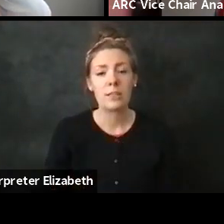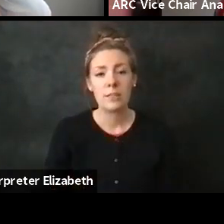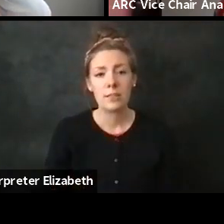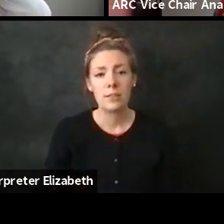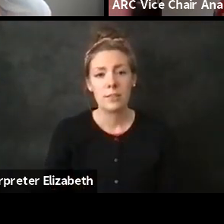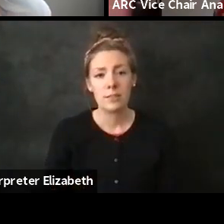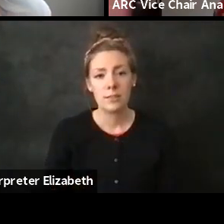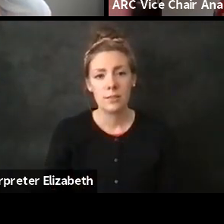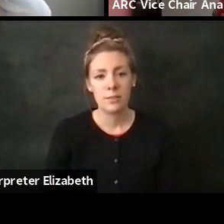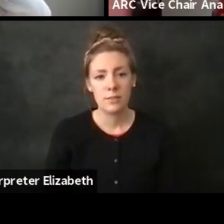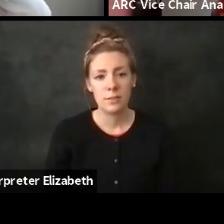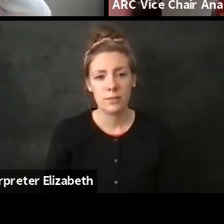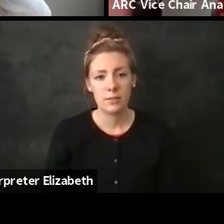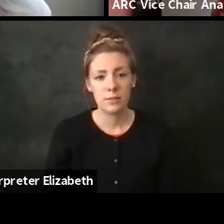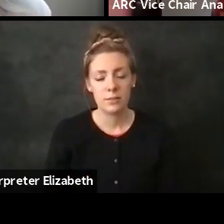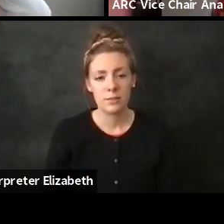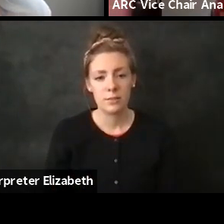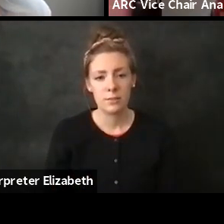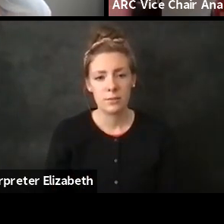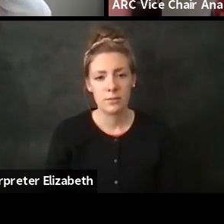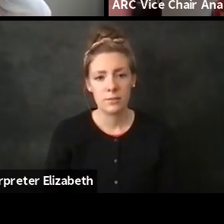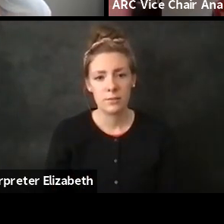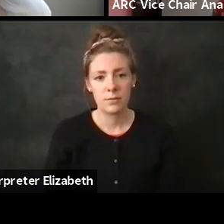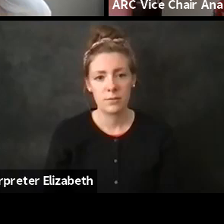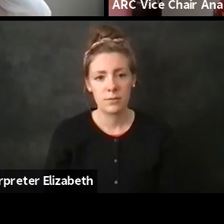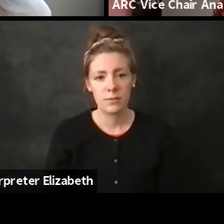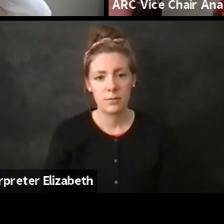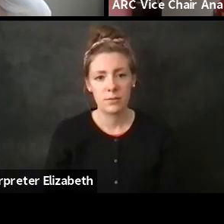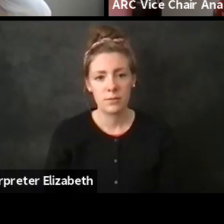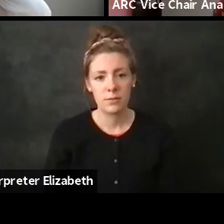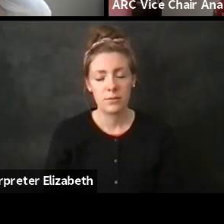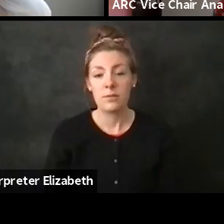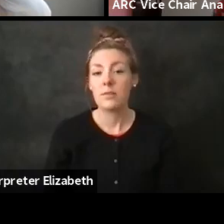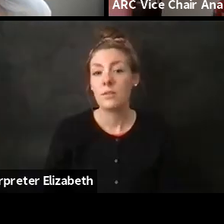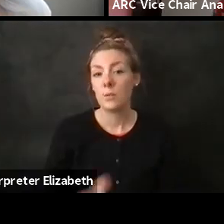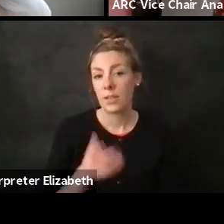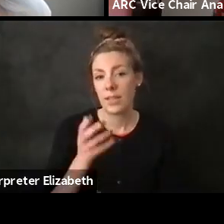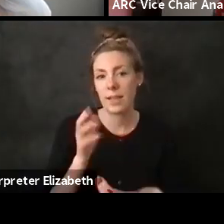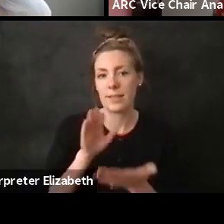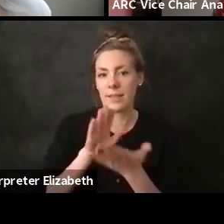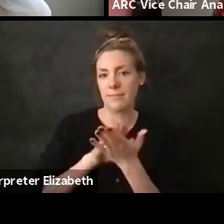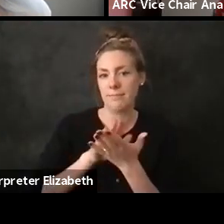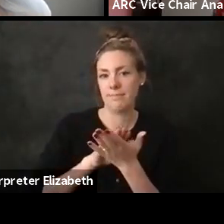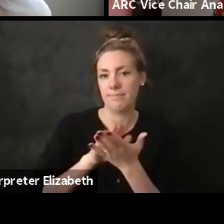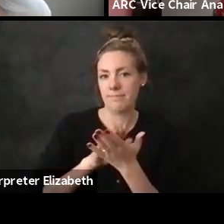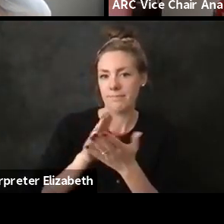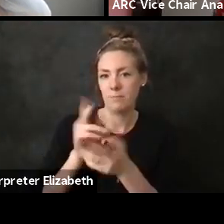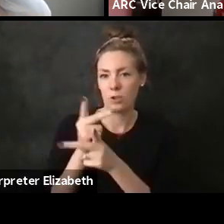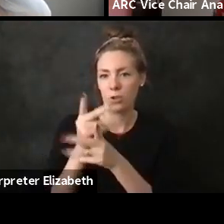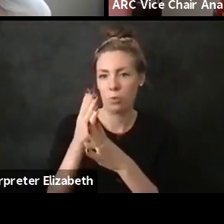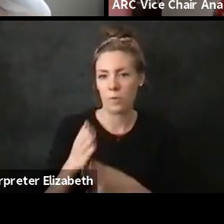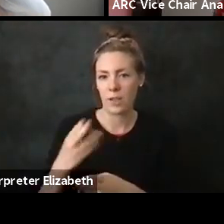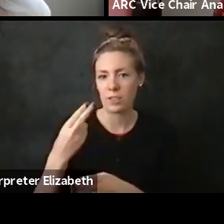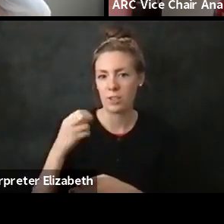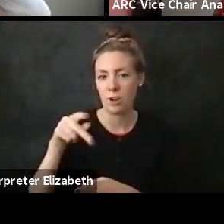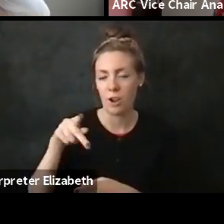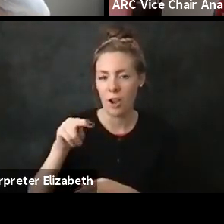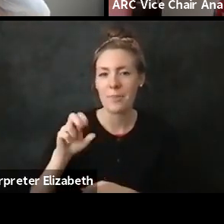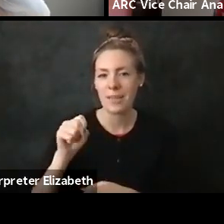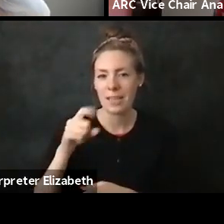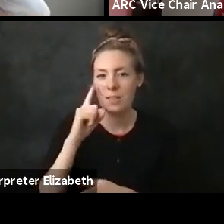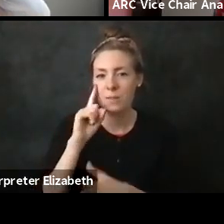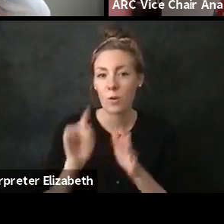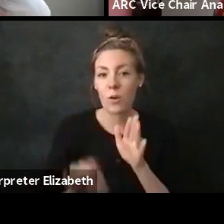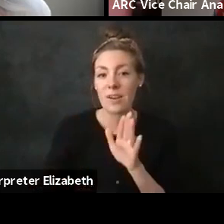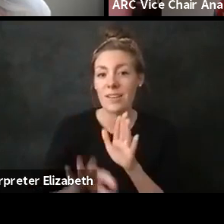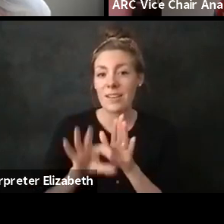know, we, and I give credit to the supervisors, to you, Chair Hopkins, for selecting